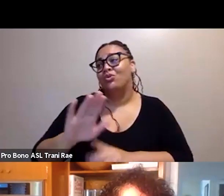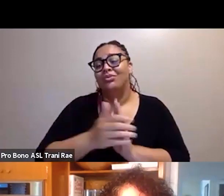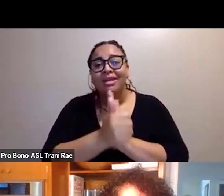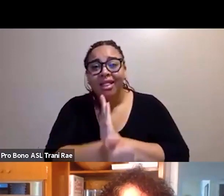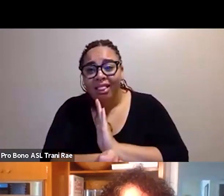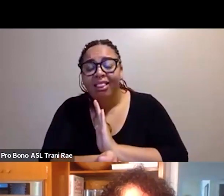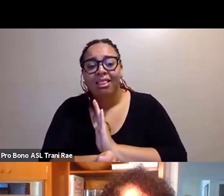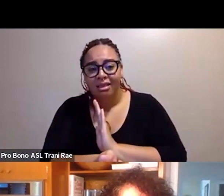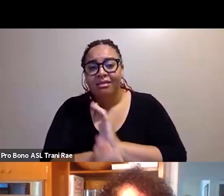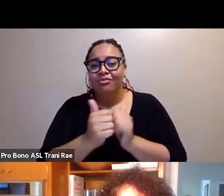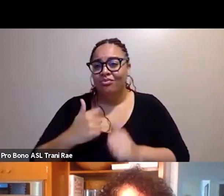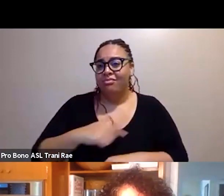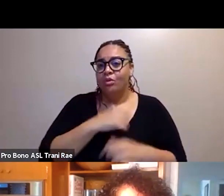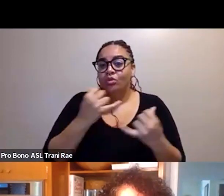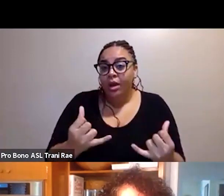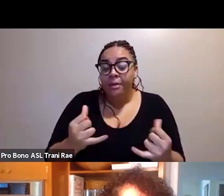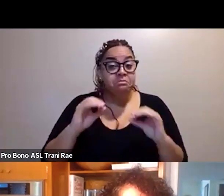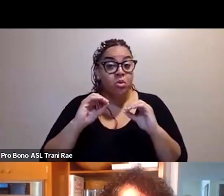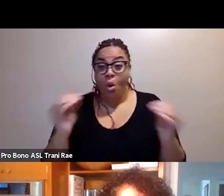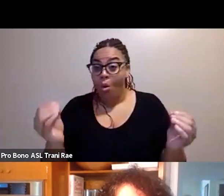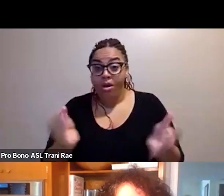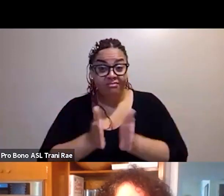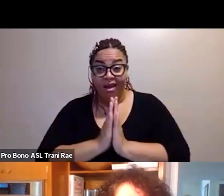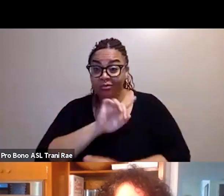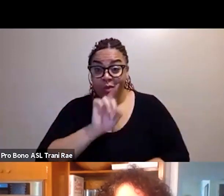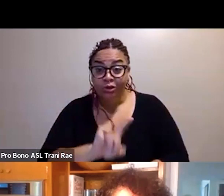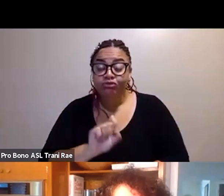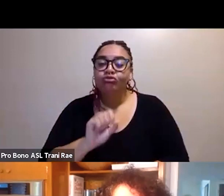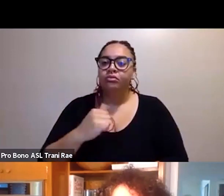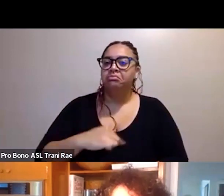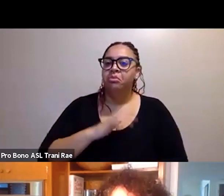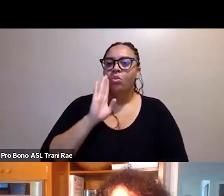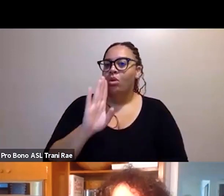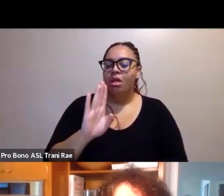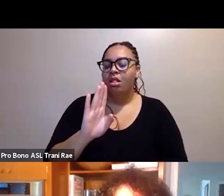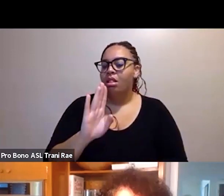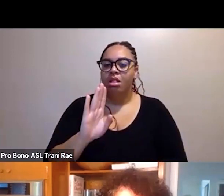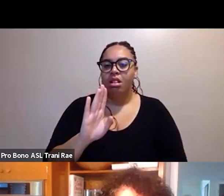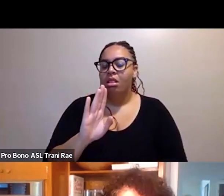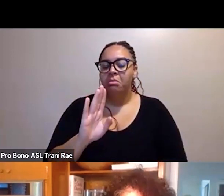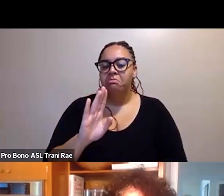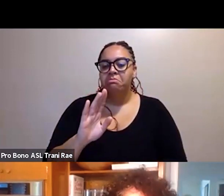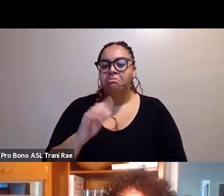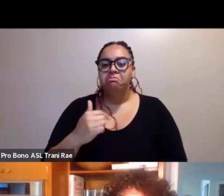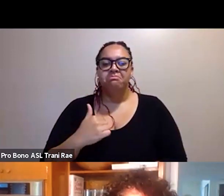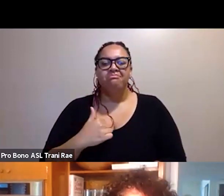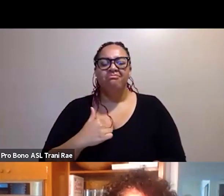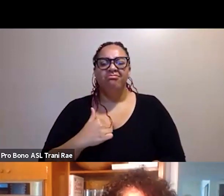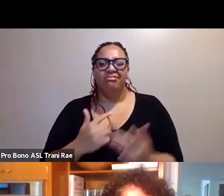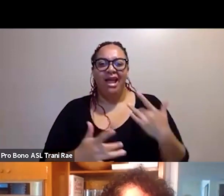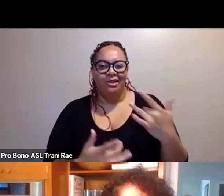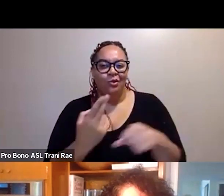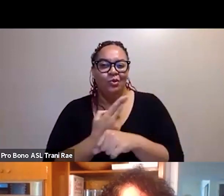us. No one has entered any questions in the chat, so we'll go ahead and go to what I always use as the wrap-up question, which